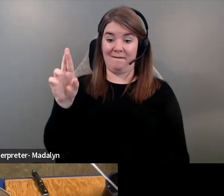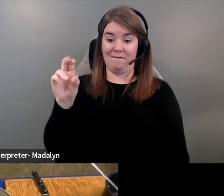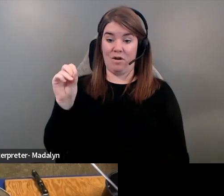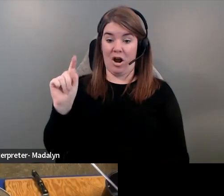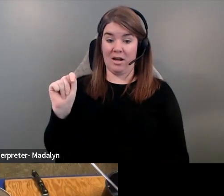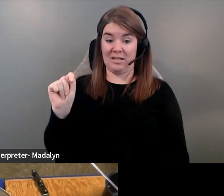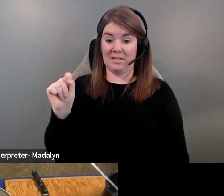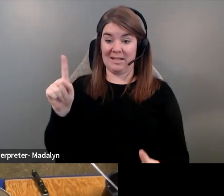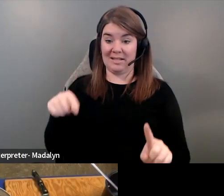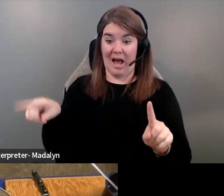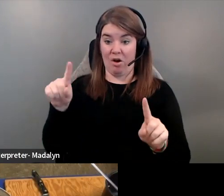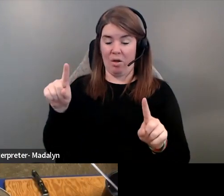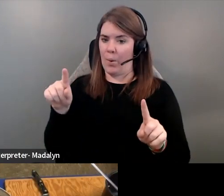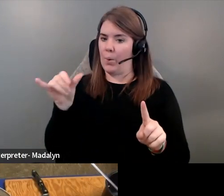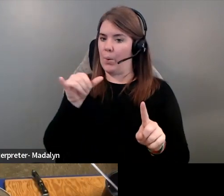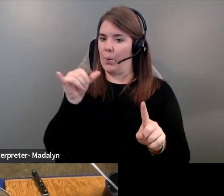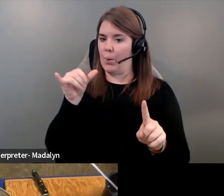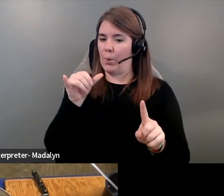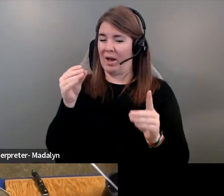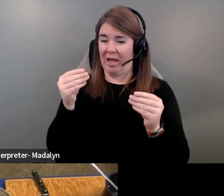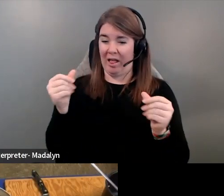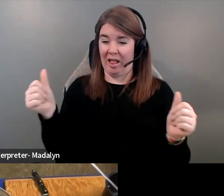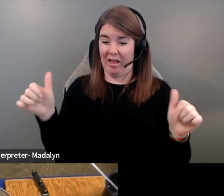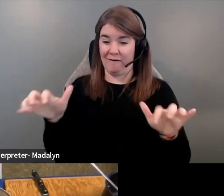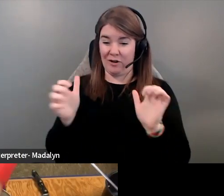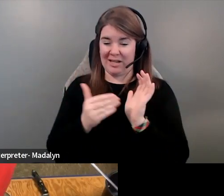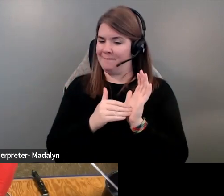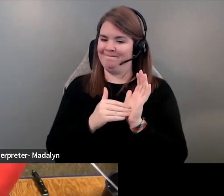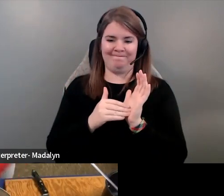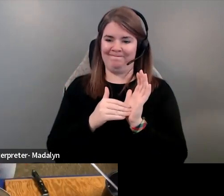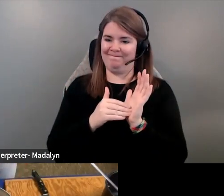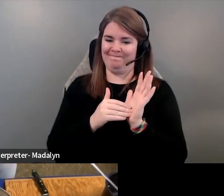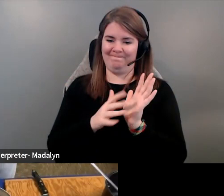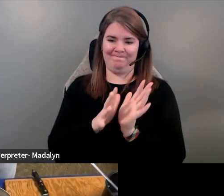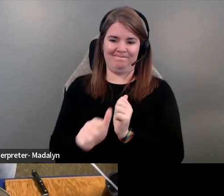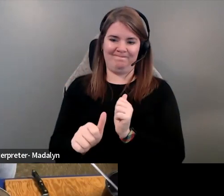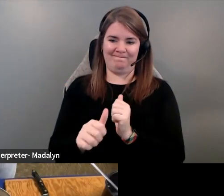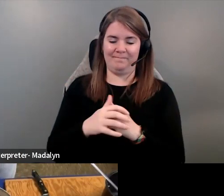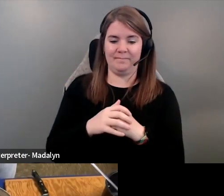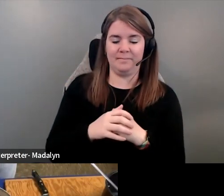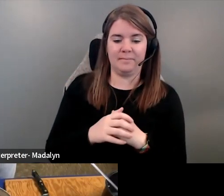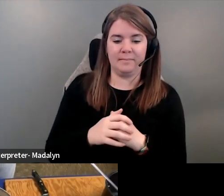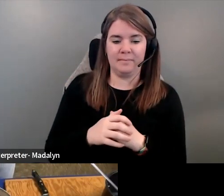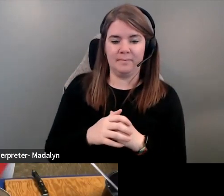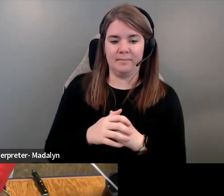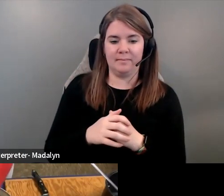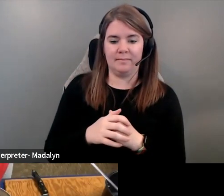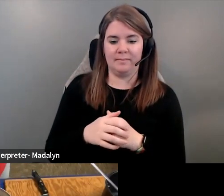So I'm stirring the rice into the lentil stew now that my lentils are cooked. I'm gonna add a little more water.